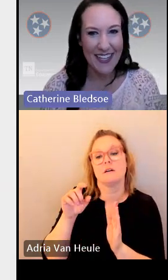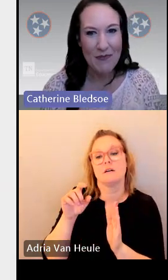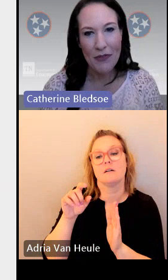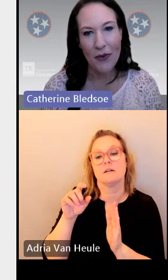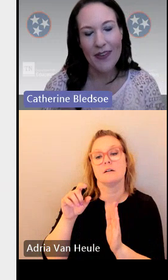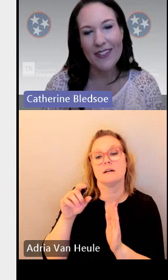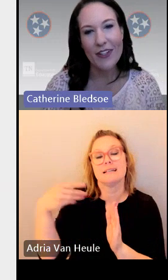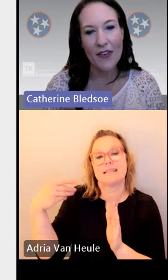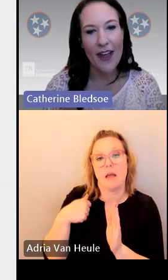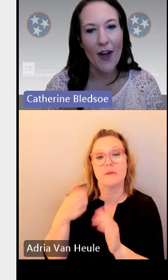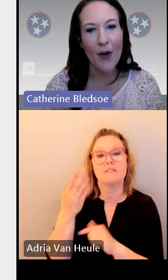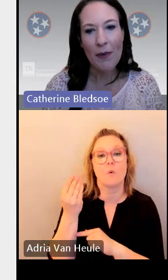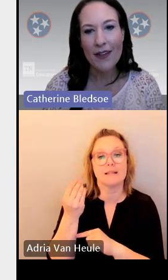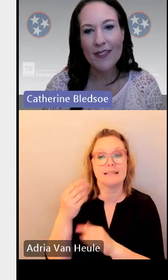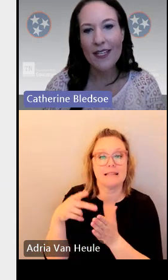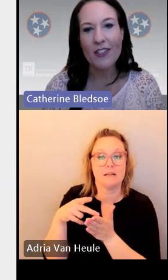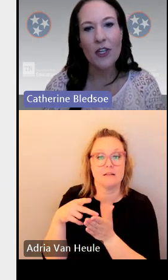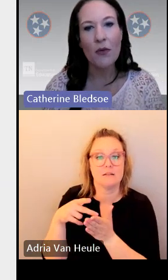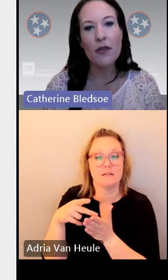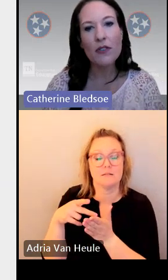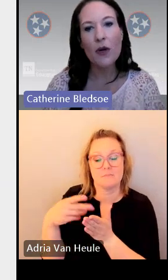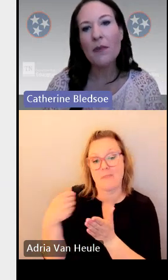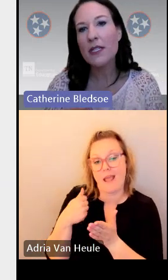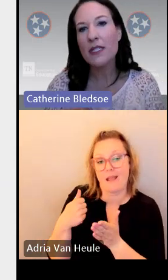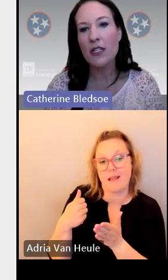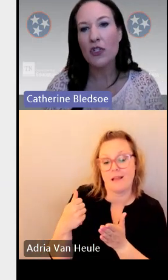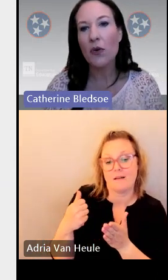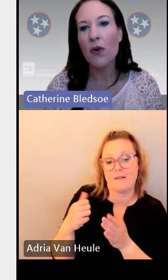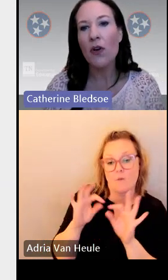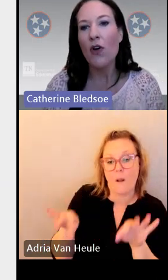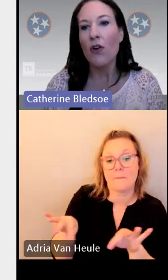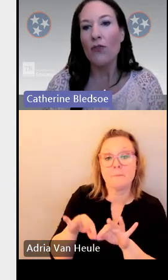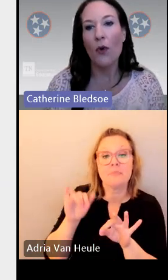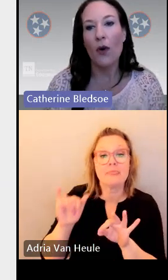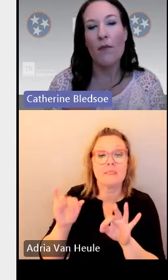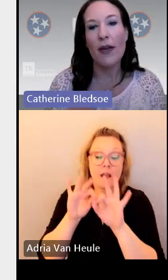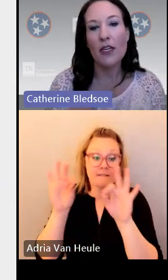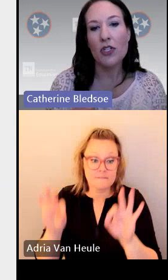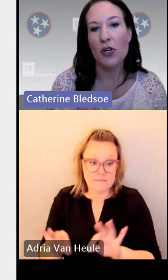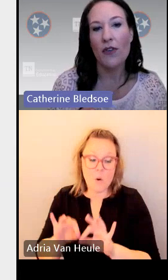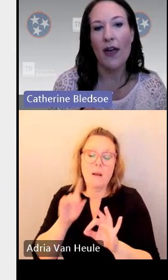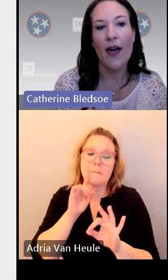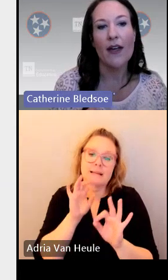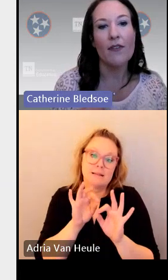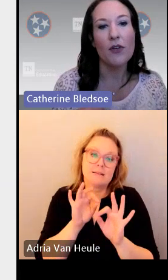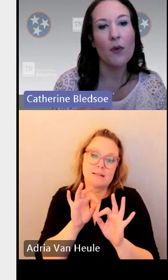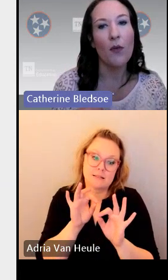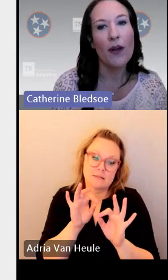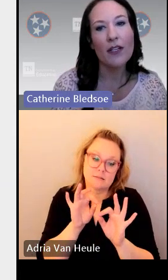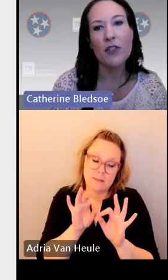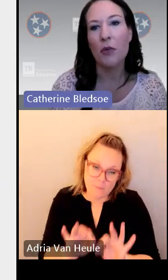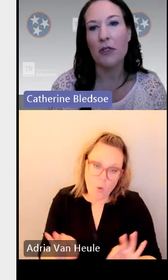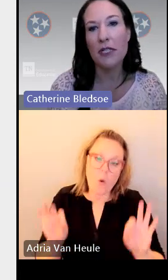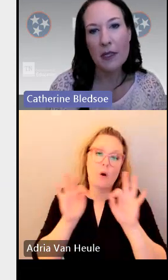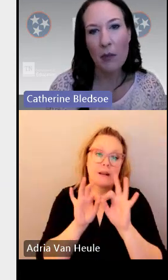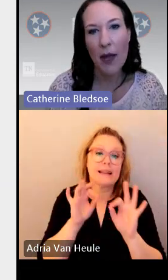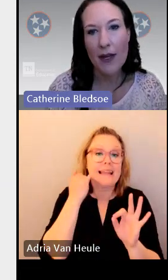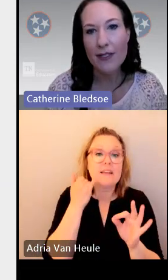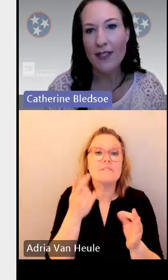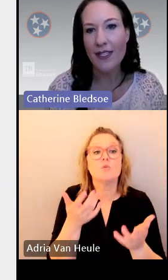tight deadline before this survey opens. And so this form is essential for making sure that if you are wanting